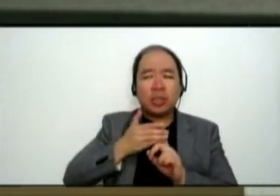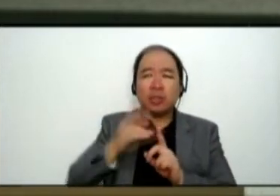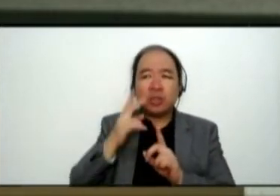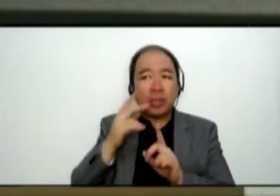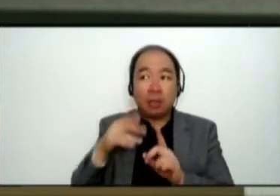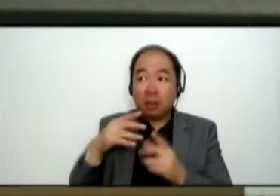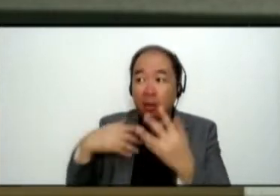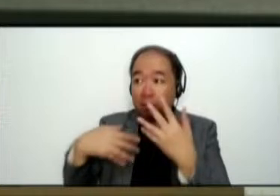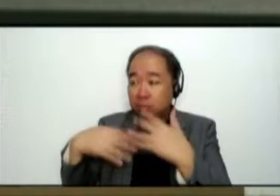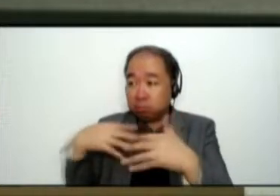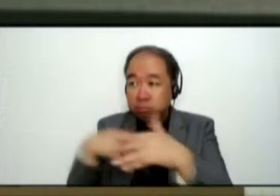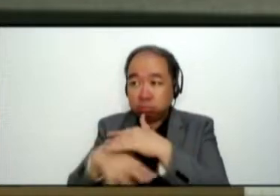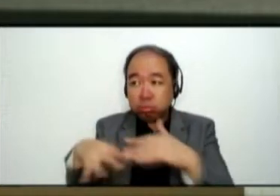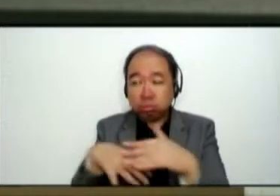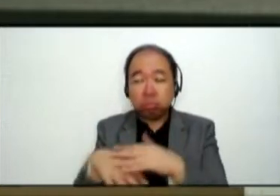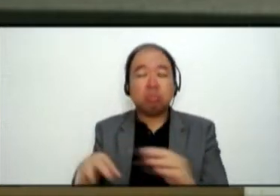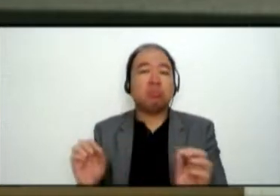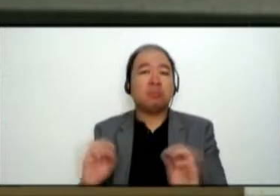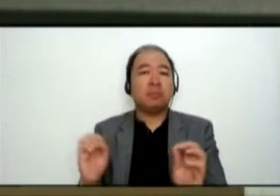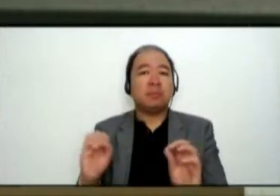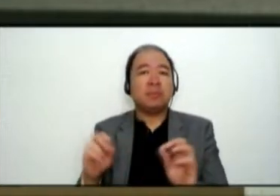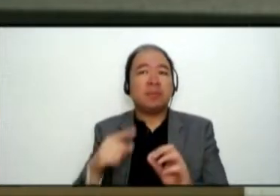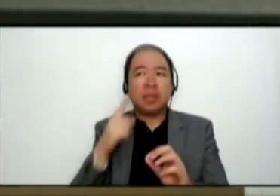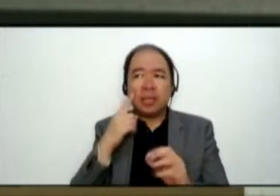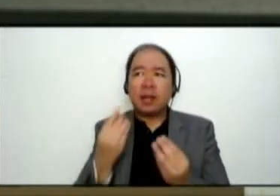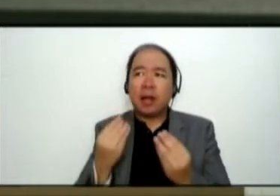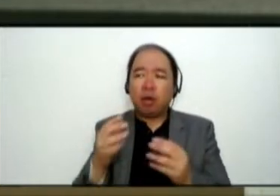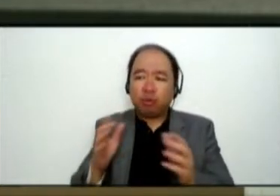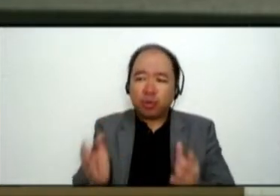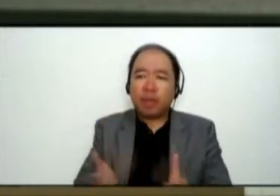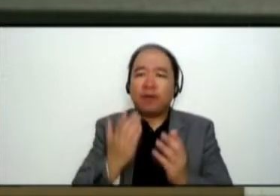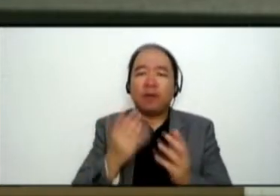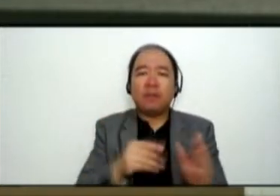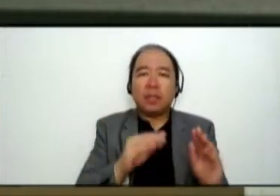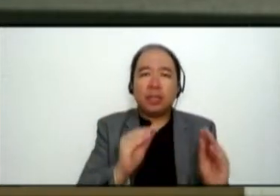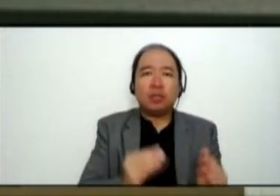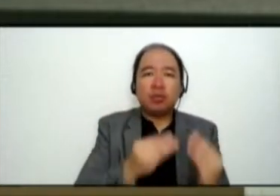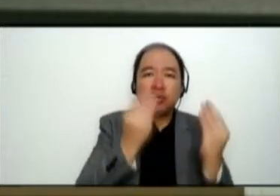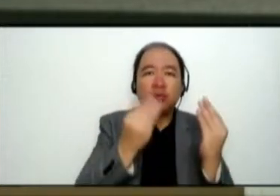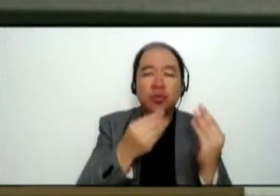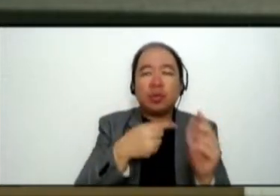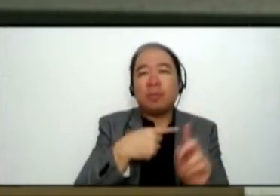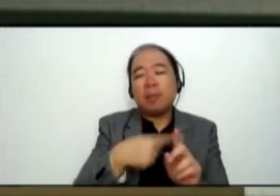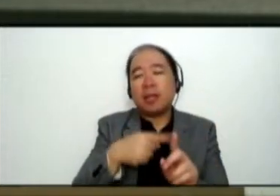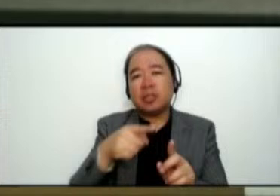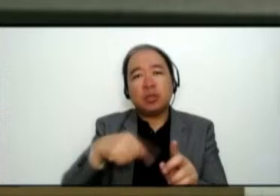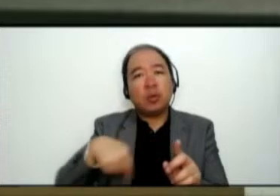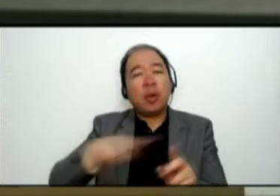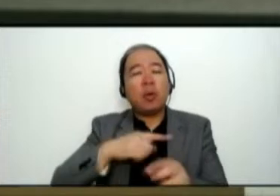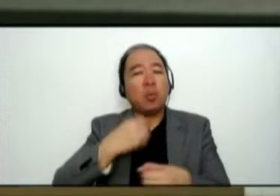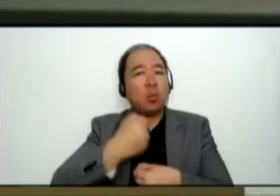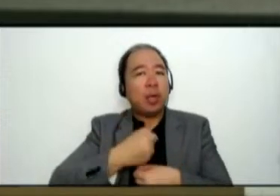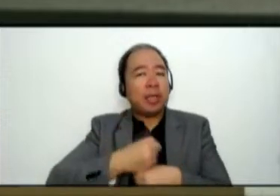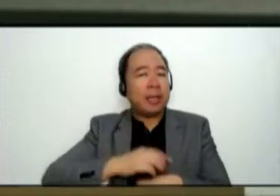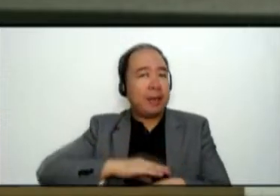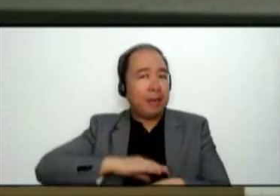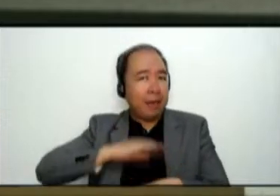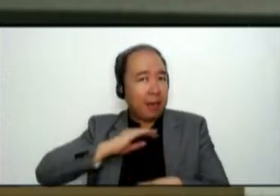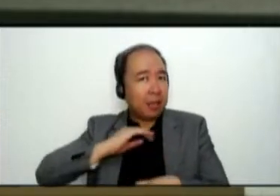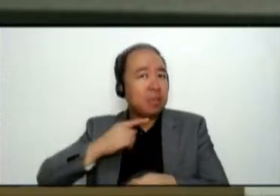skills to enable the prosperity of youth, working age, and older generations.